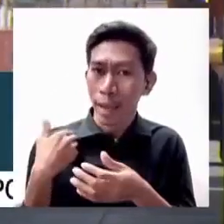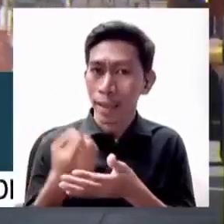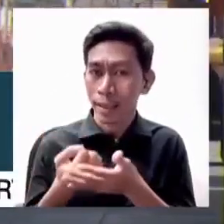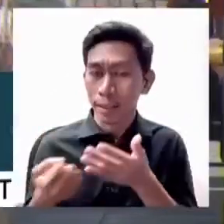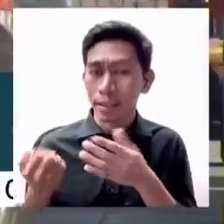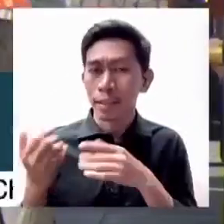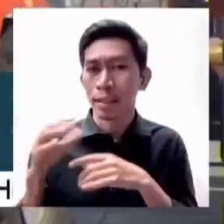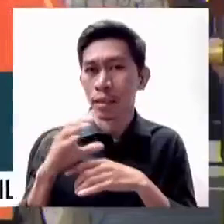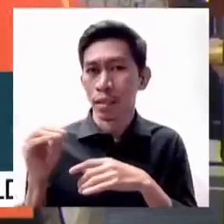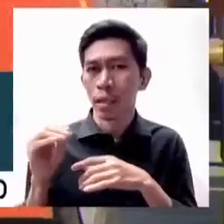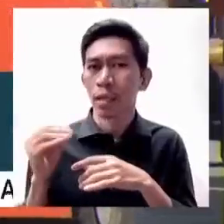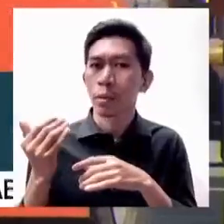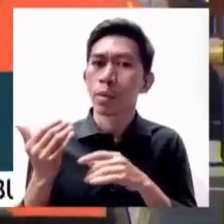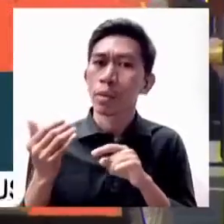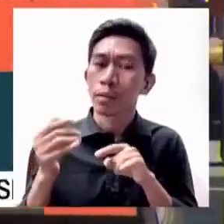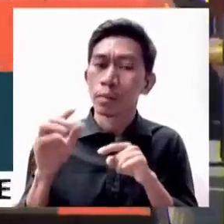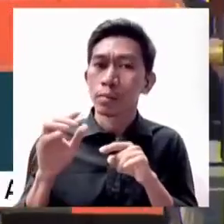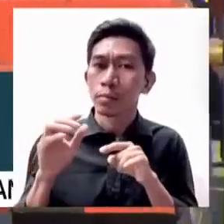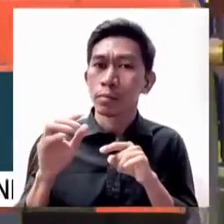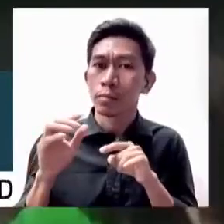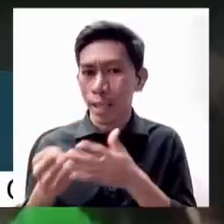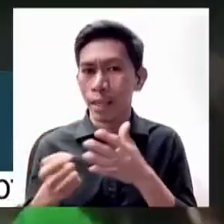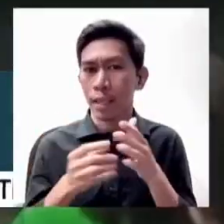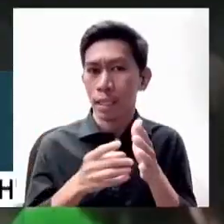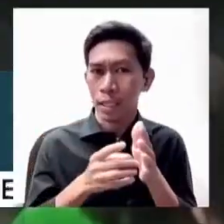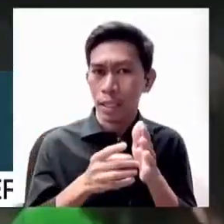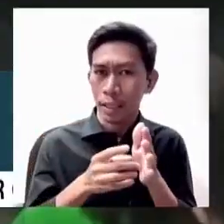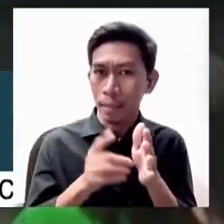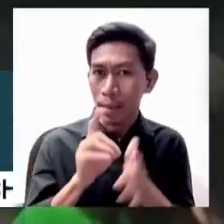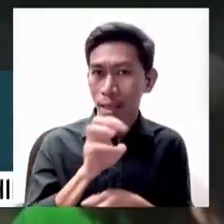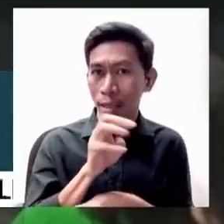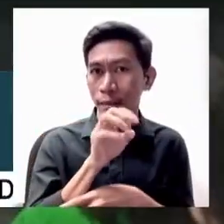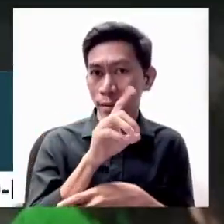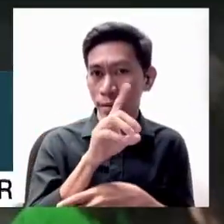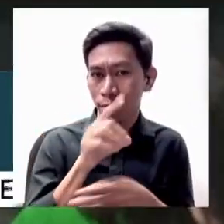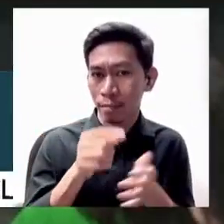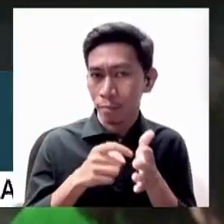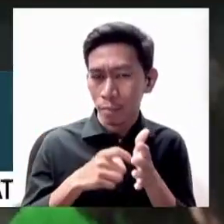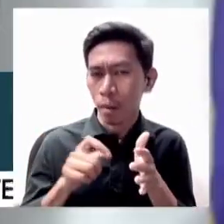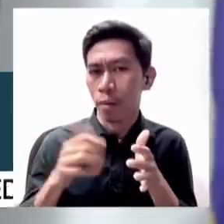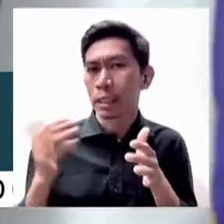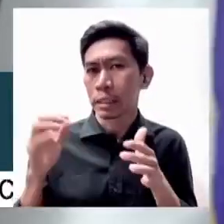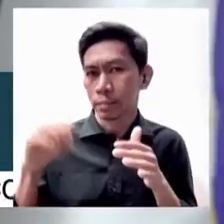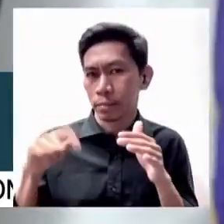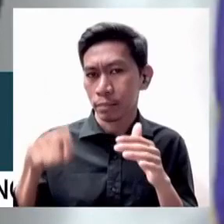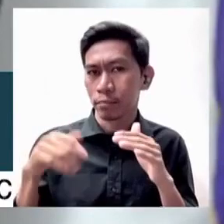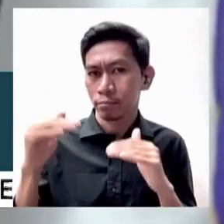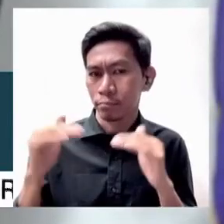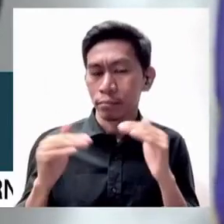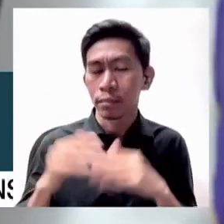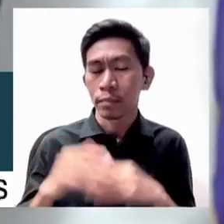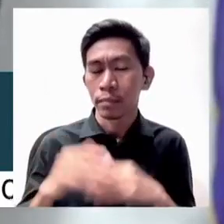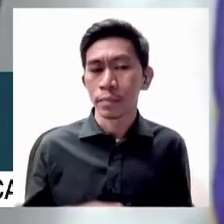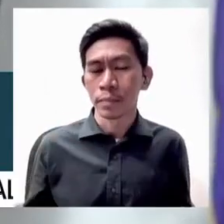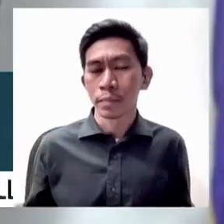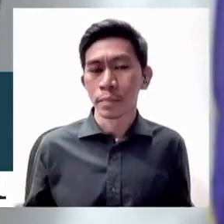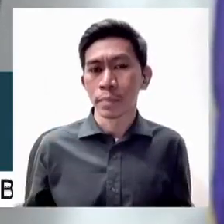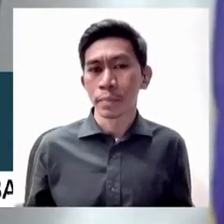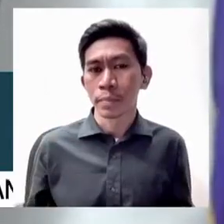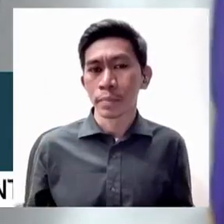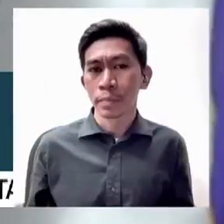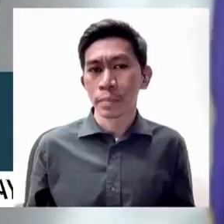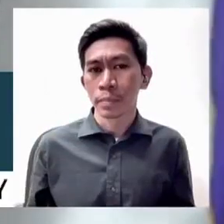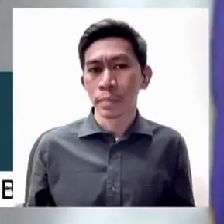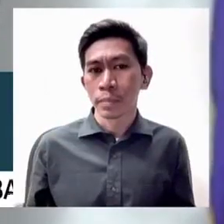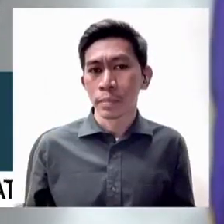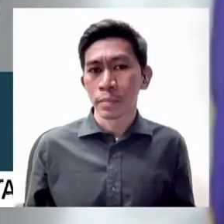assure better supply and demand management for food items. Despite the World Bank's optimism, its growth forecast for next year is lower than